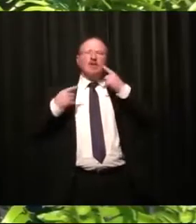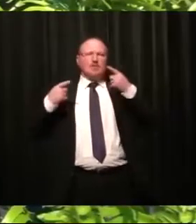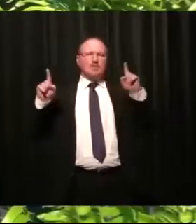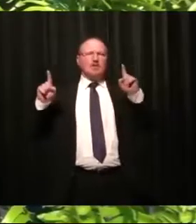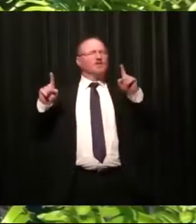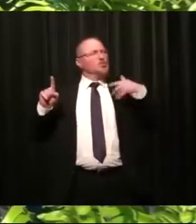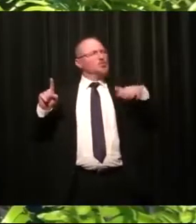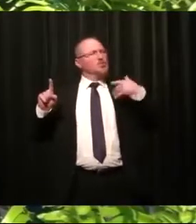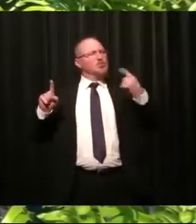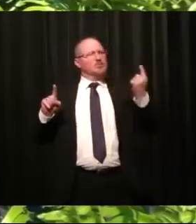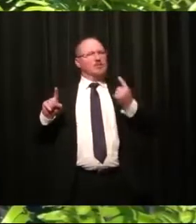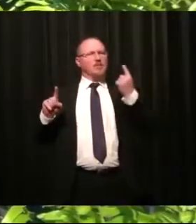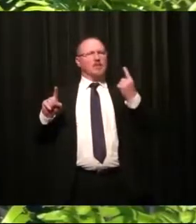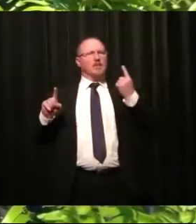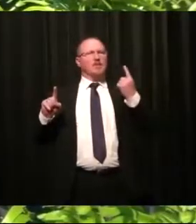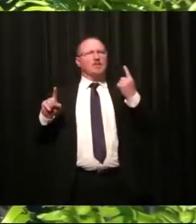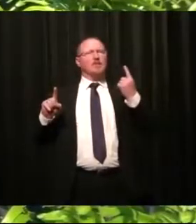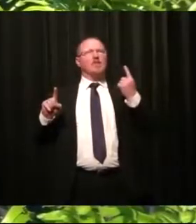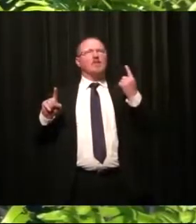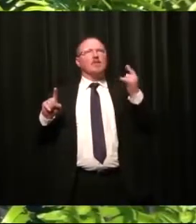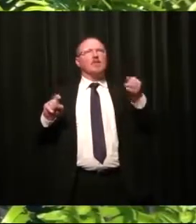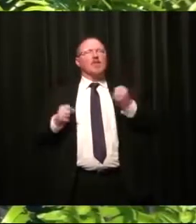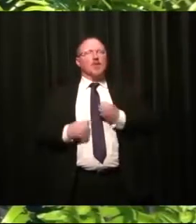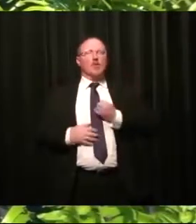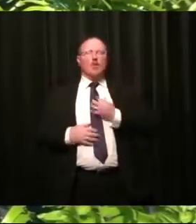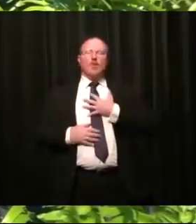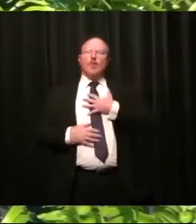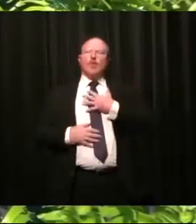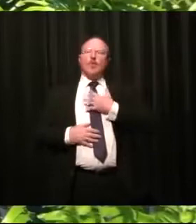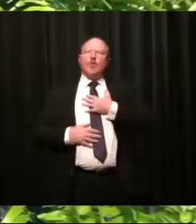2020 and Achieve is truly something that